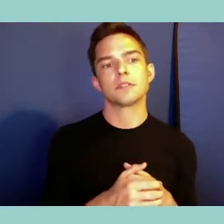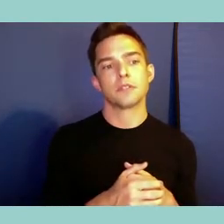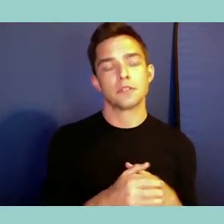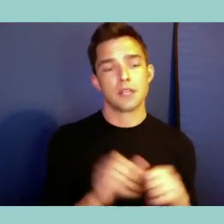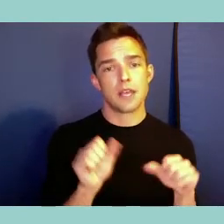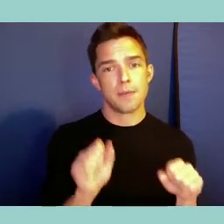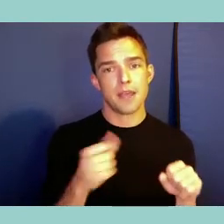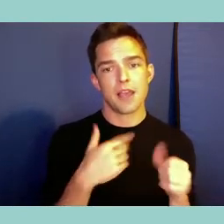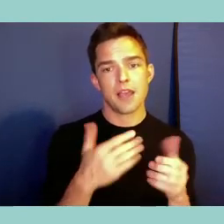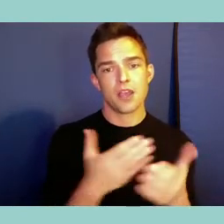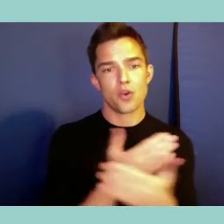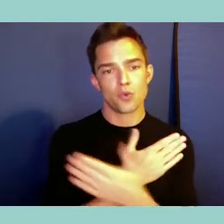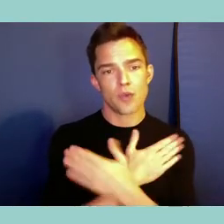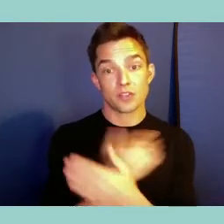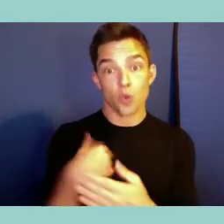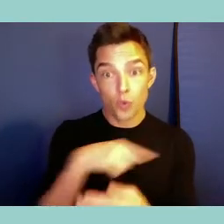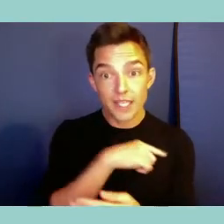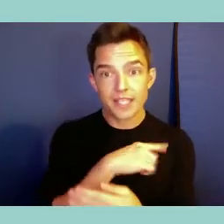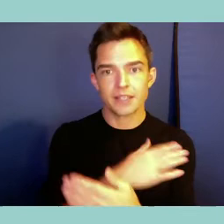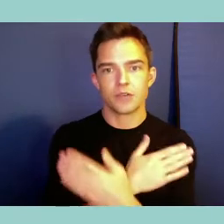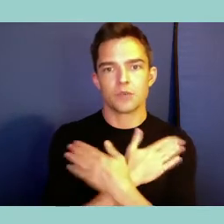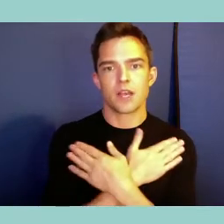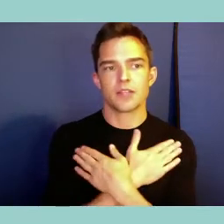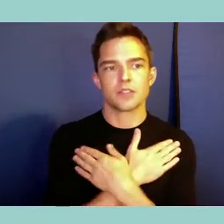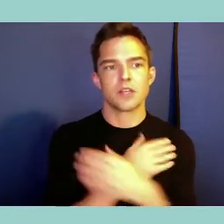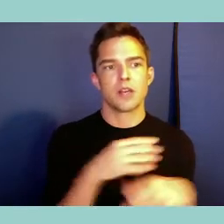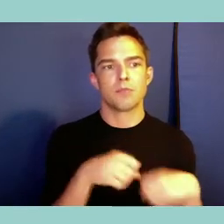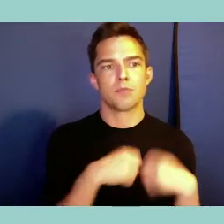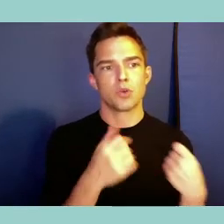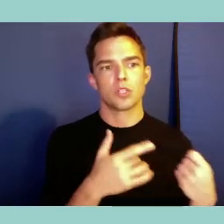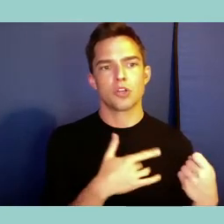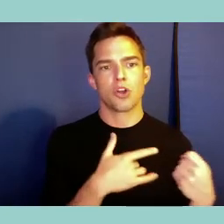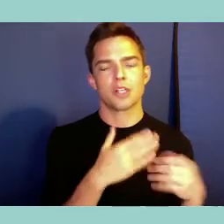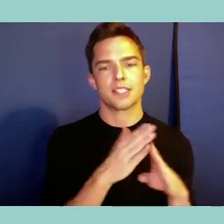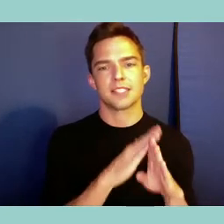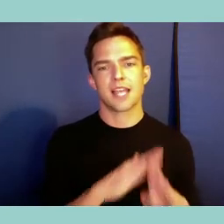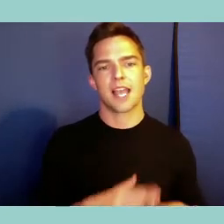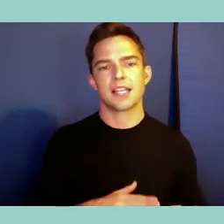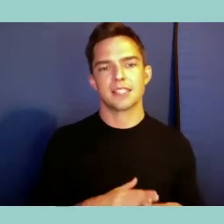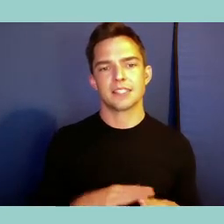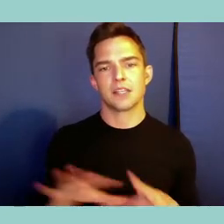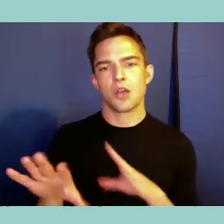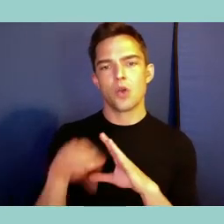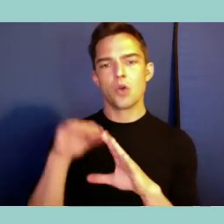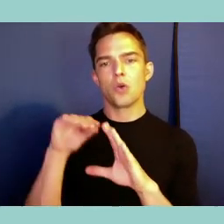May I rest, may we rest in broken-hearted silence.